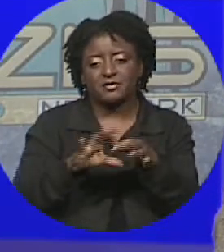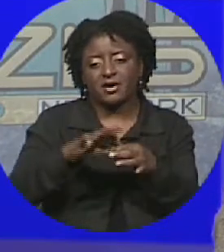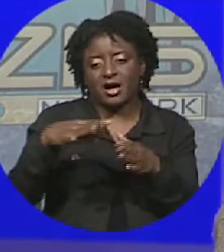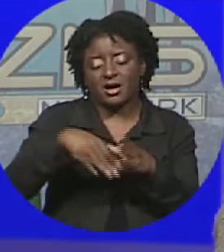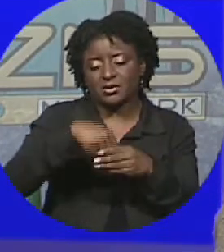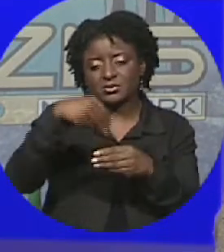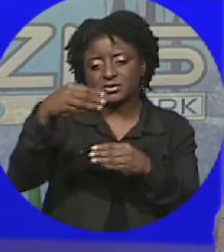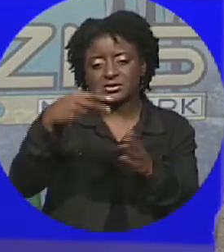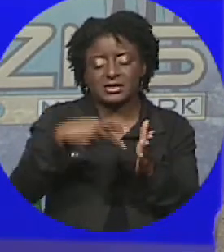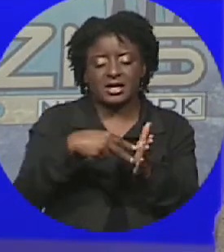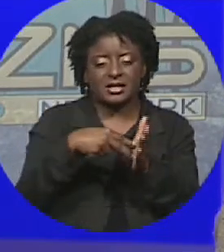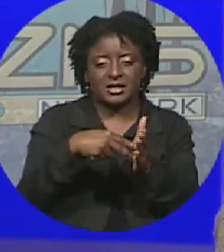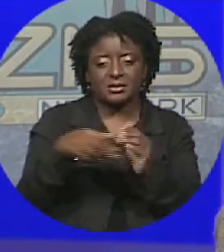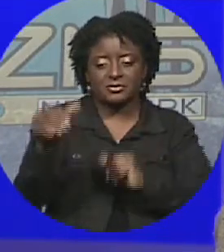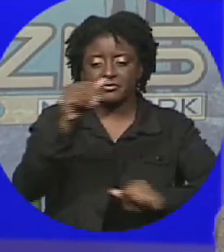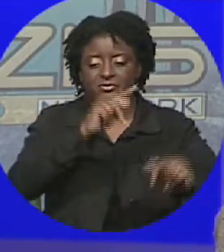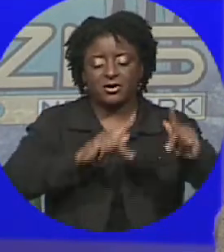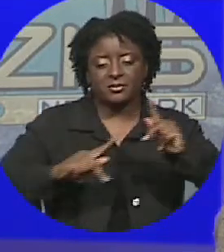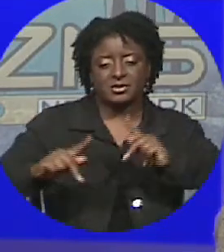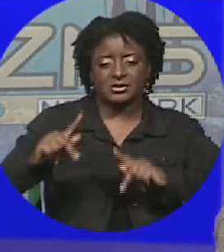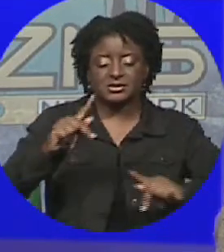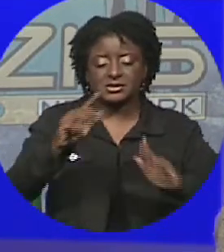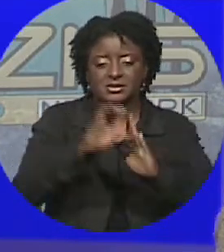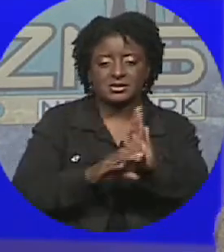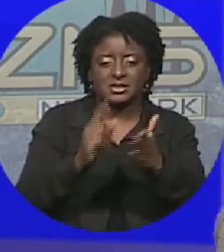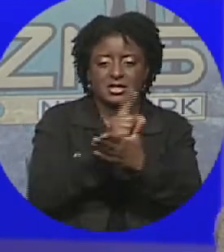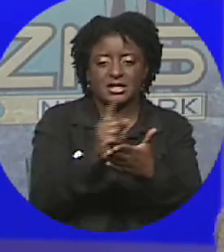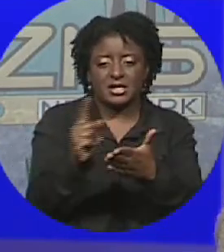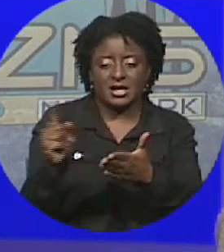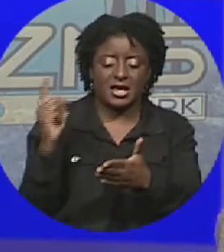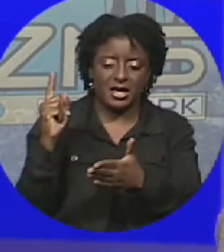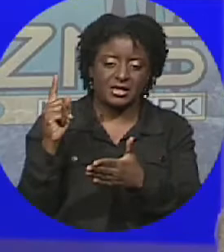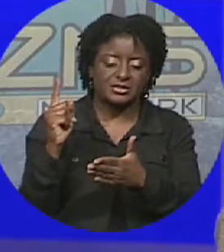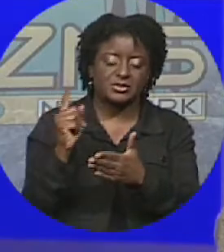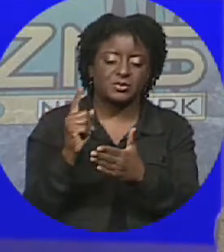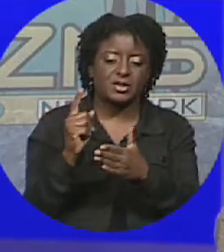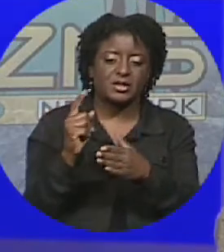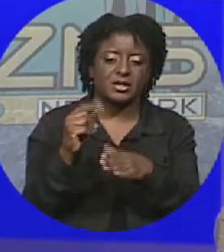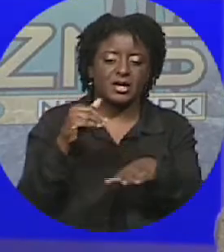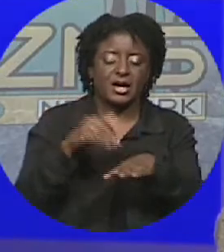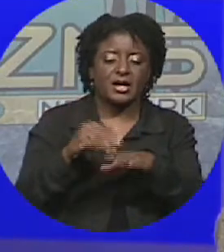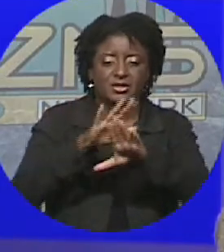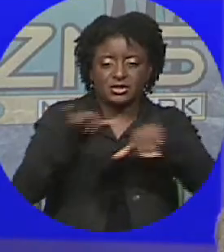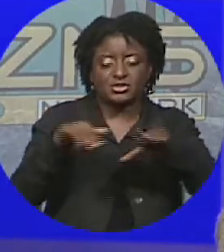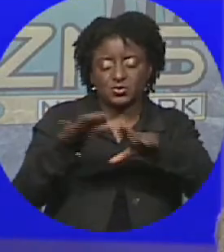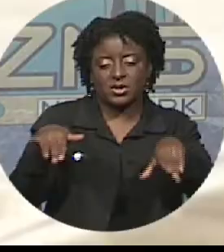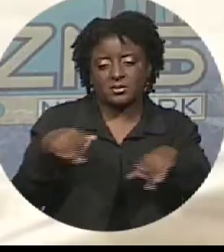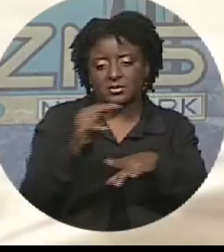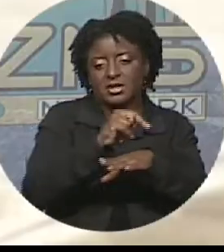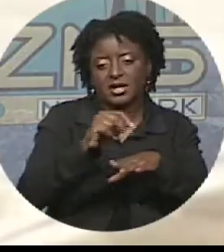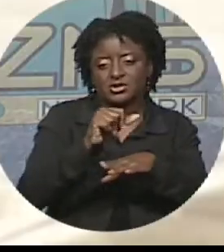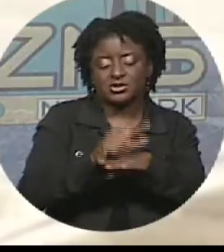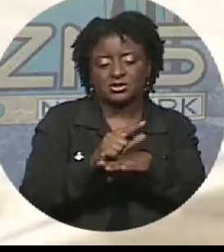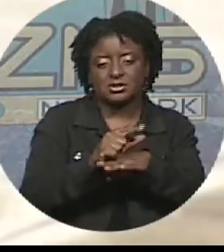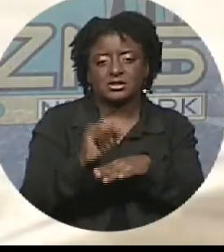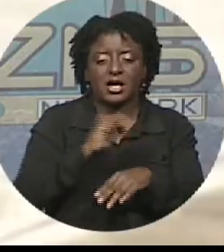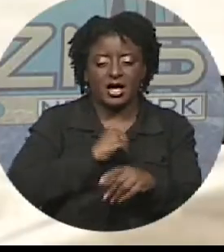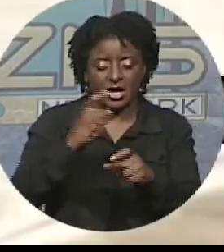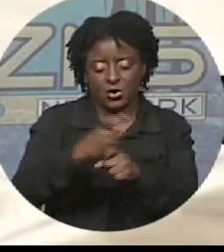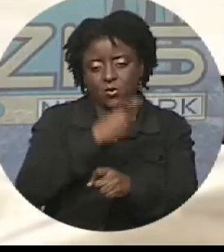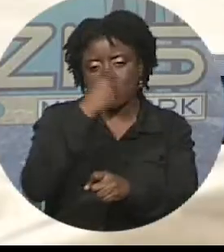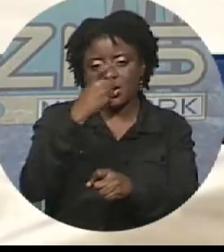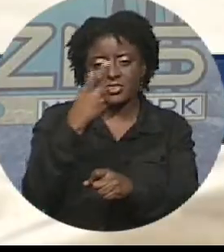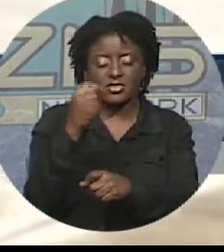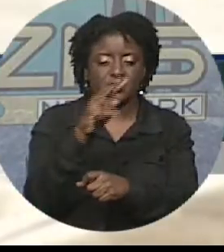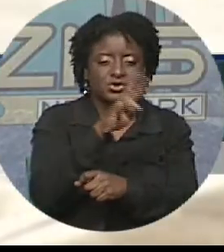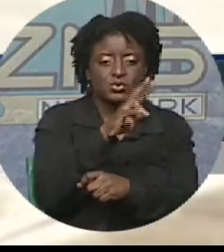at last week's RBC Swim Nationals, and Nigel Forbes was on top of his game. I won